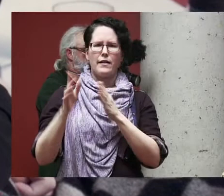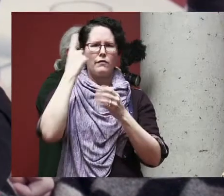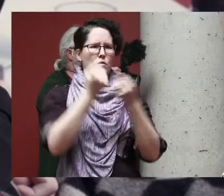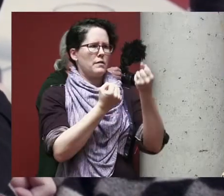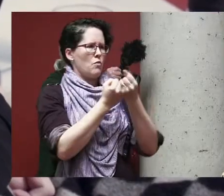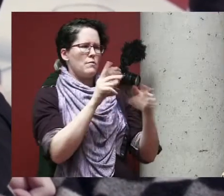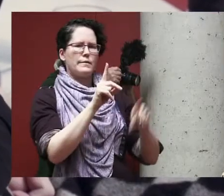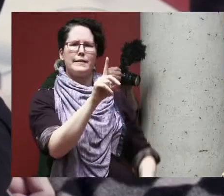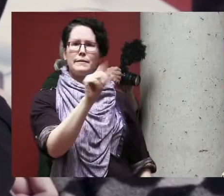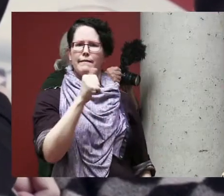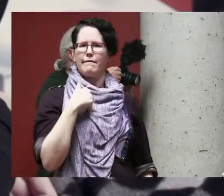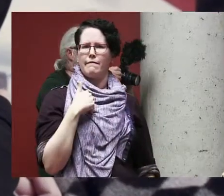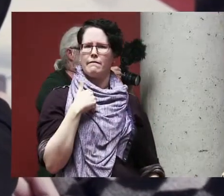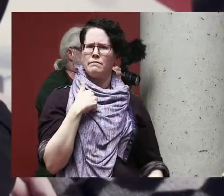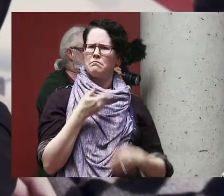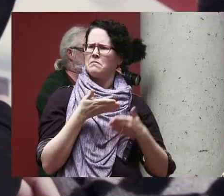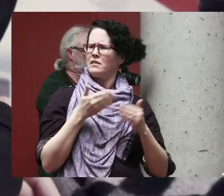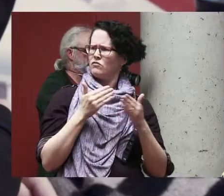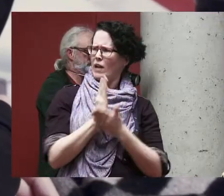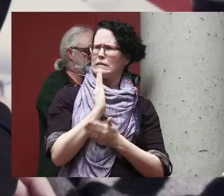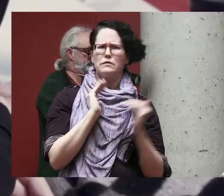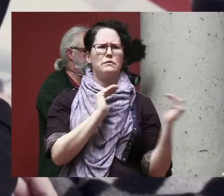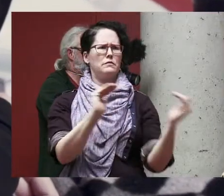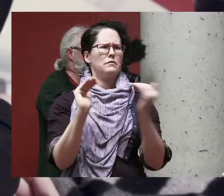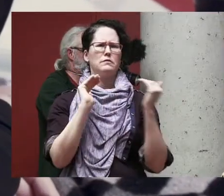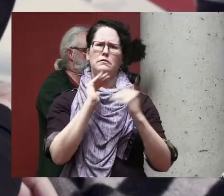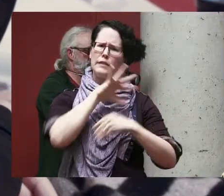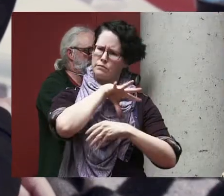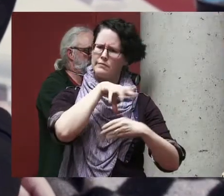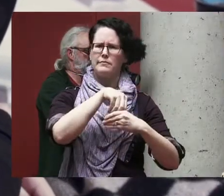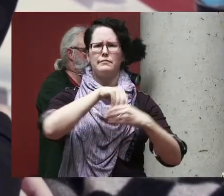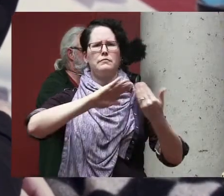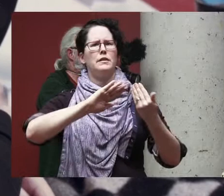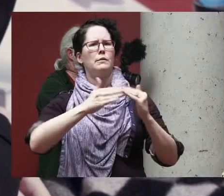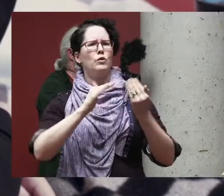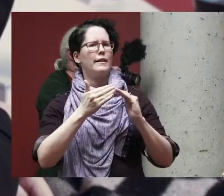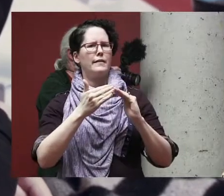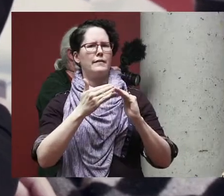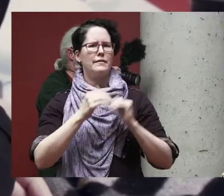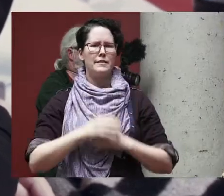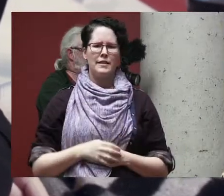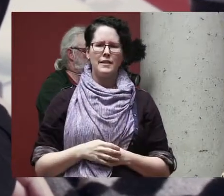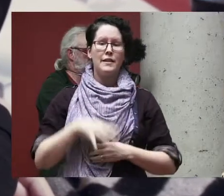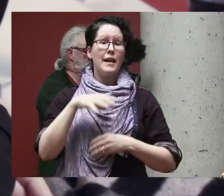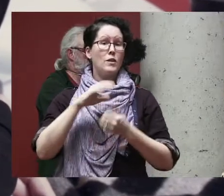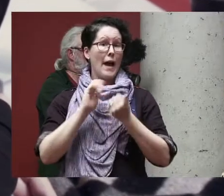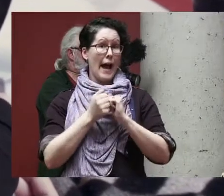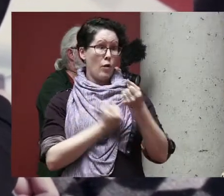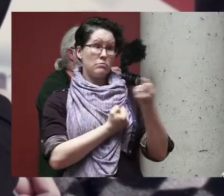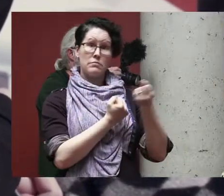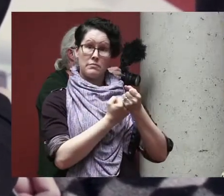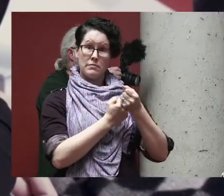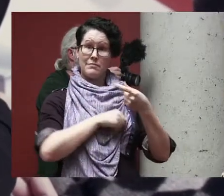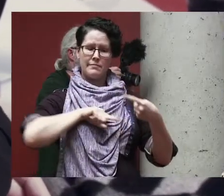right and their full inclusion and participation in the community, including by ensuring that